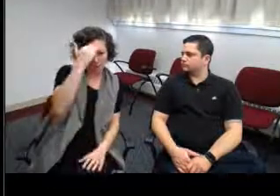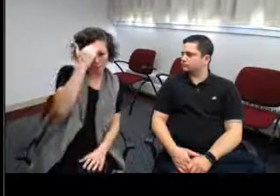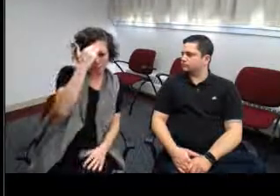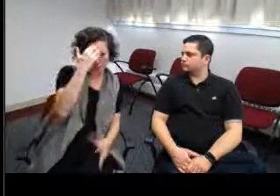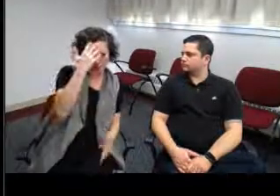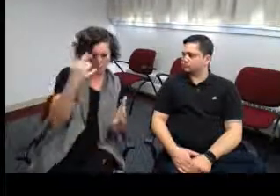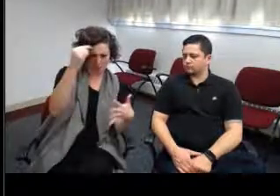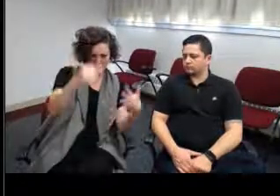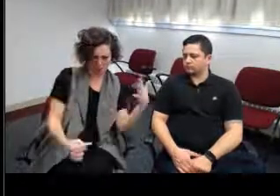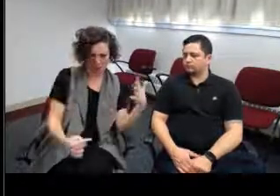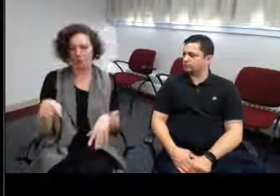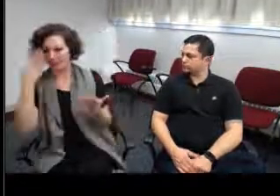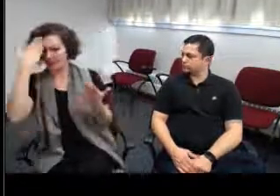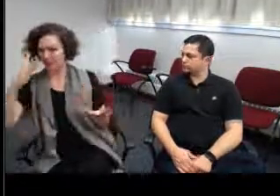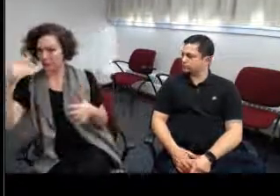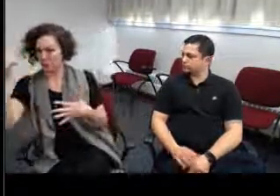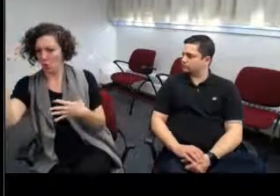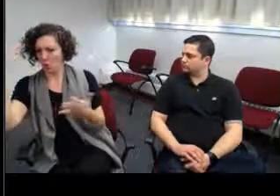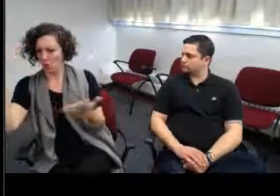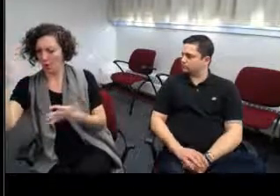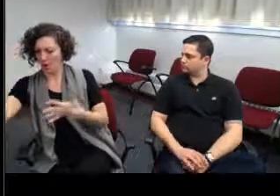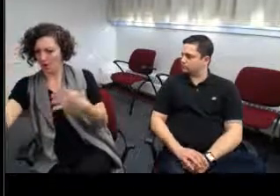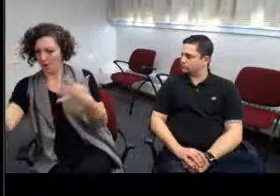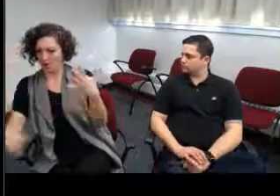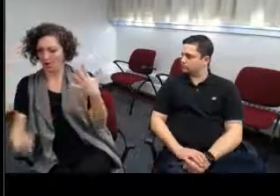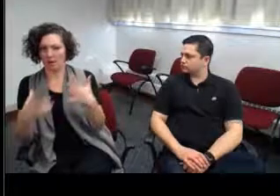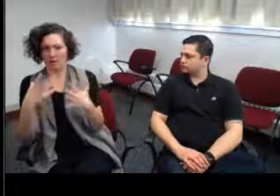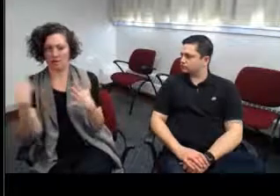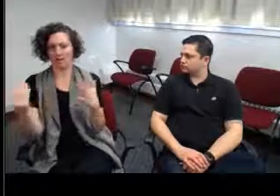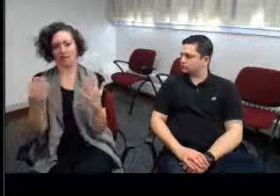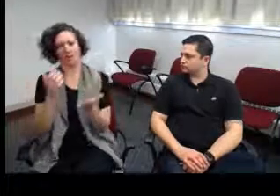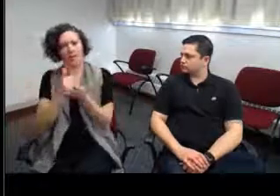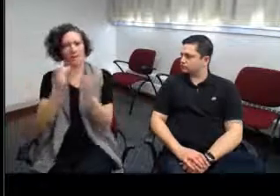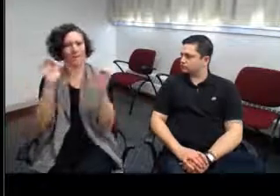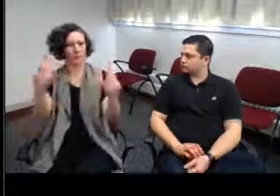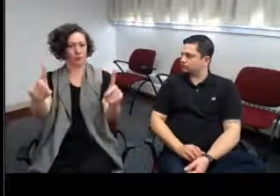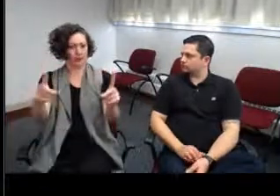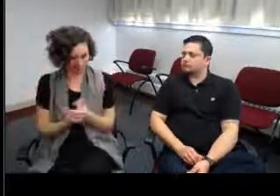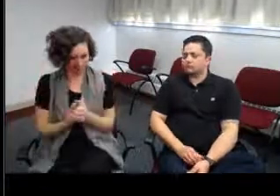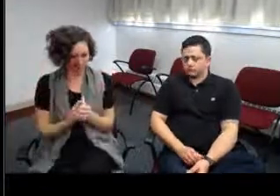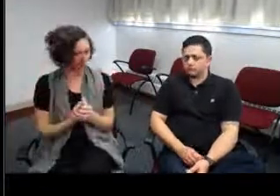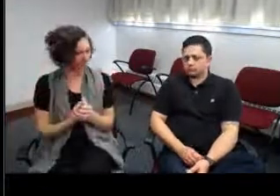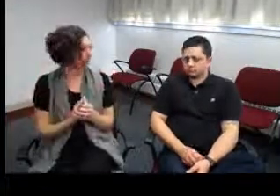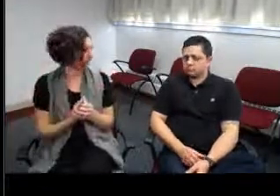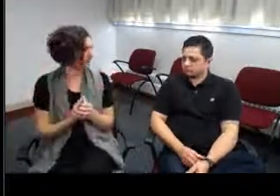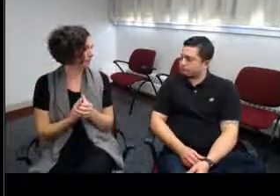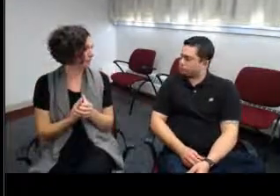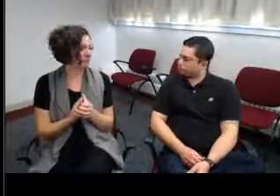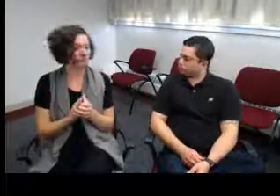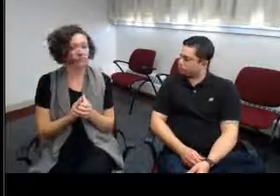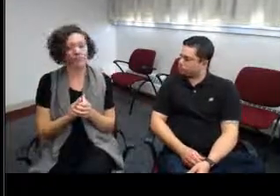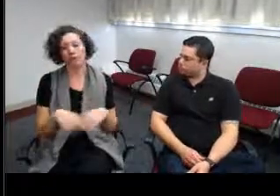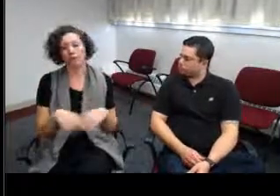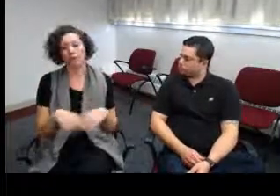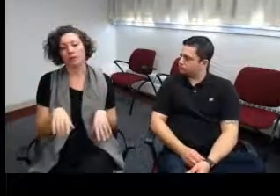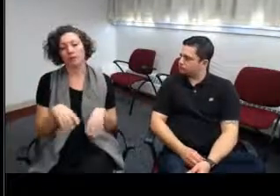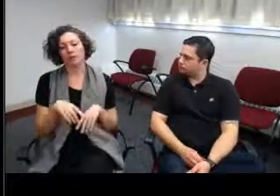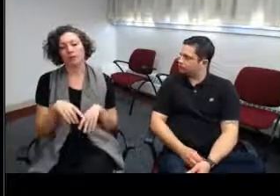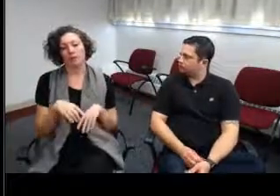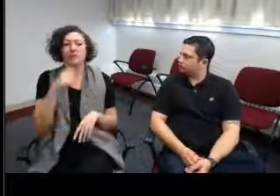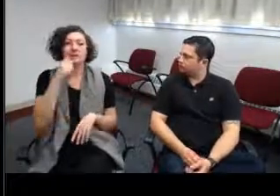client knows and what they don't know and finding those gaps is, and then helping to educate them